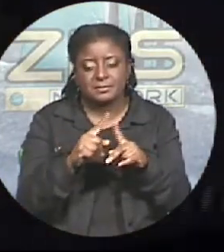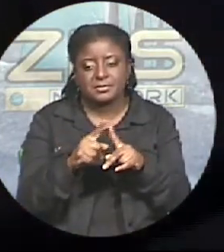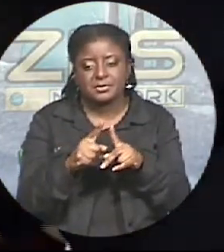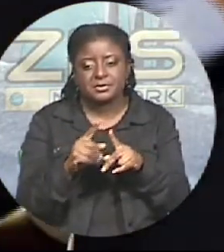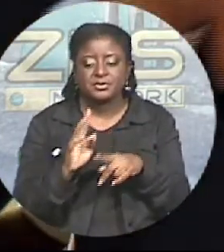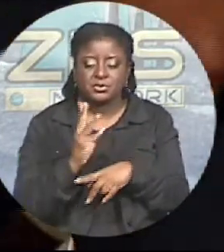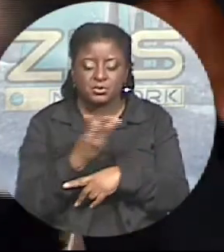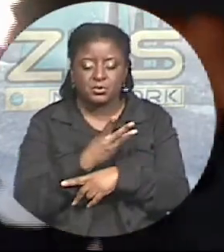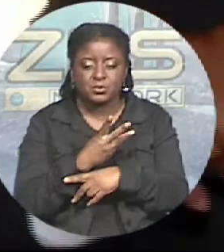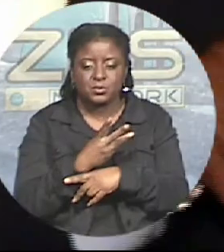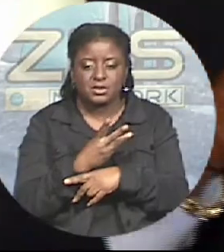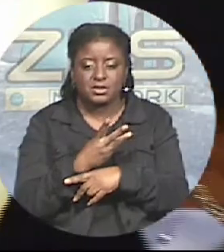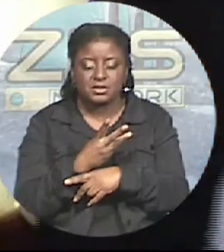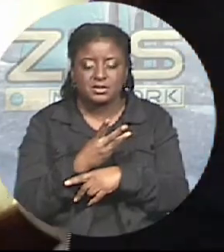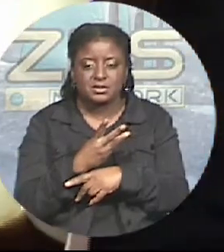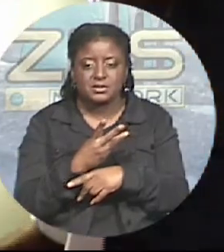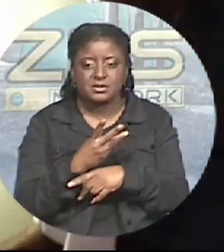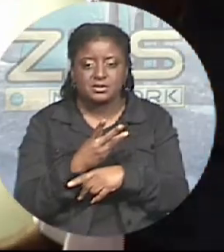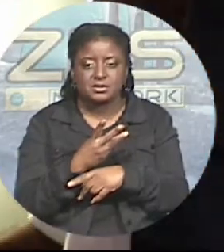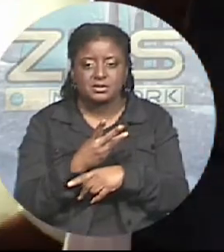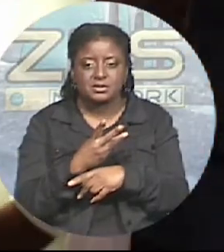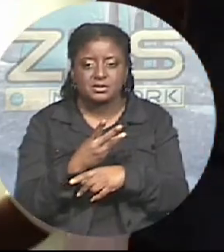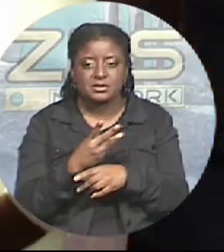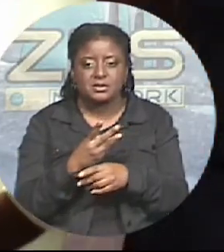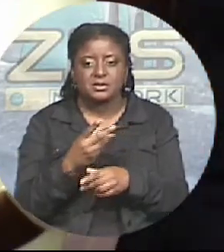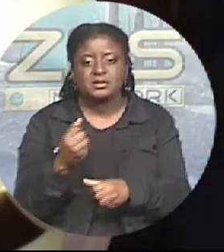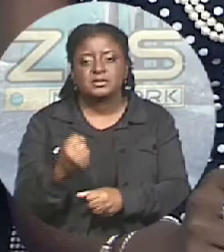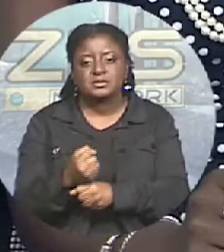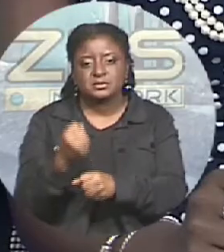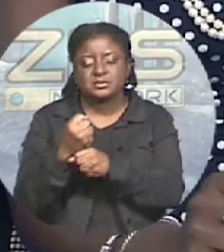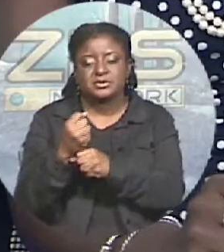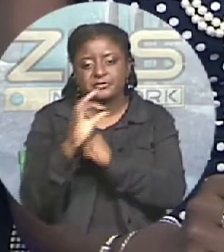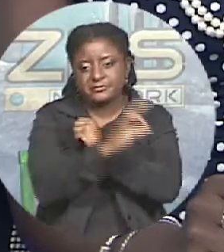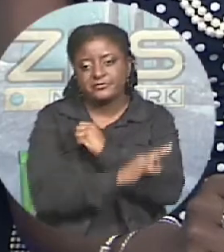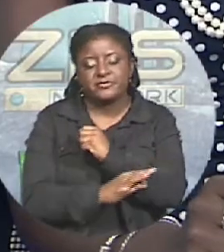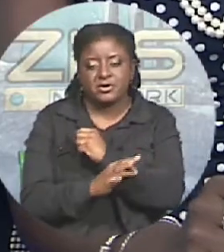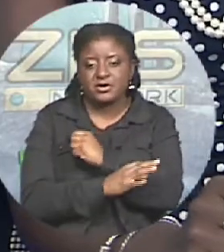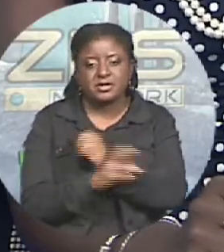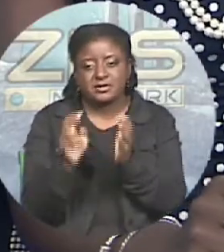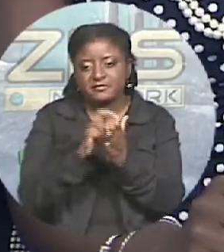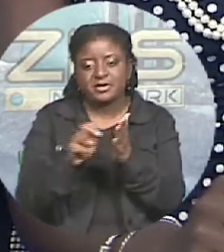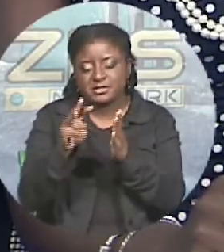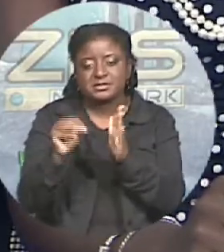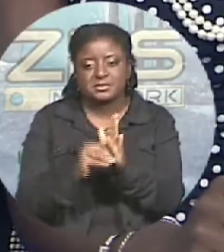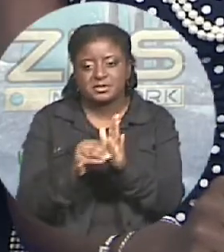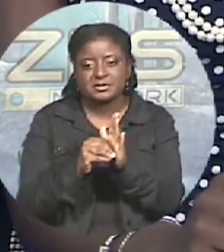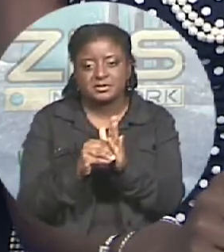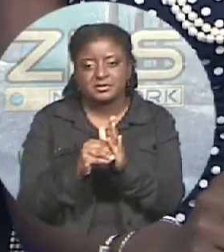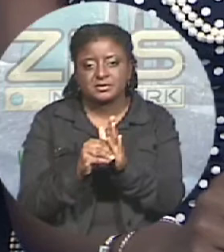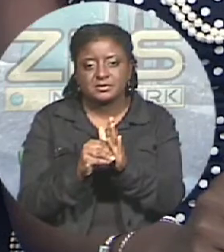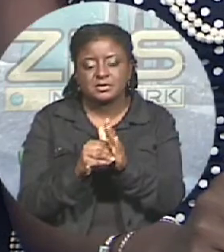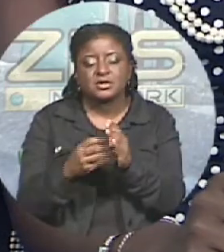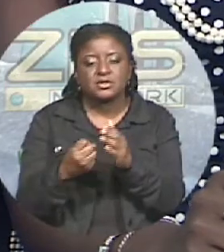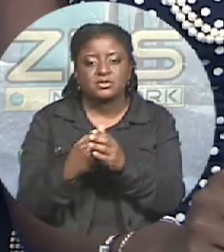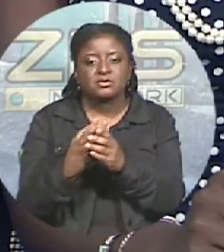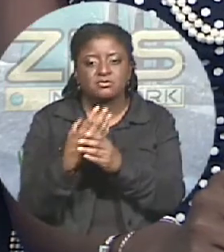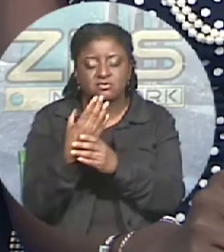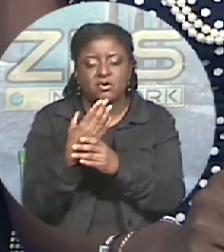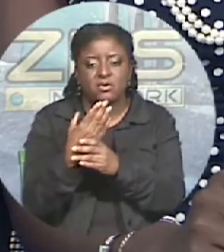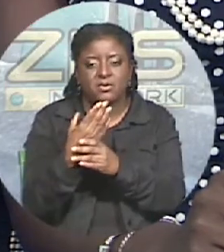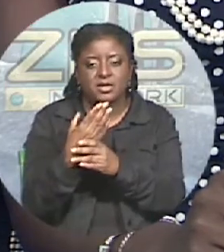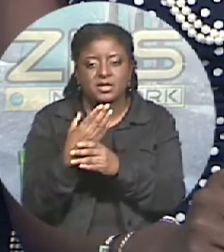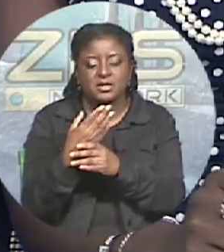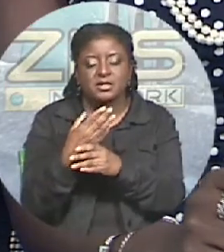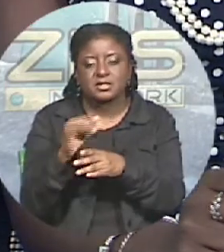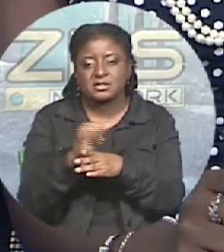is we subsidize foreign direct investment. Sears says the fastest growing sector in tourism, the second home